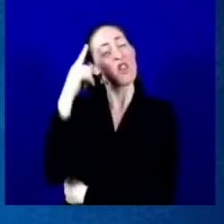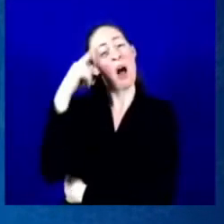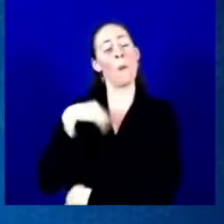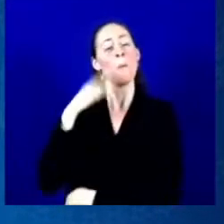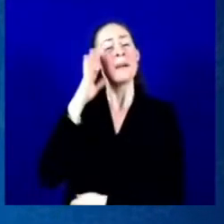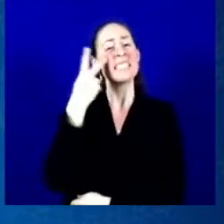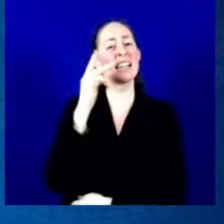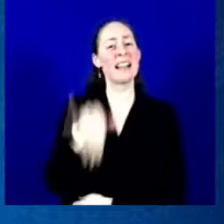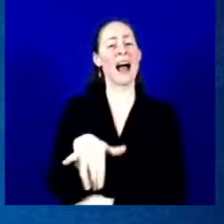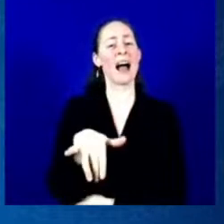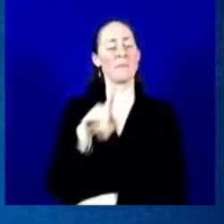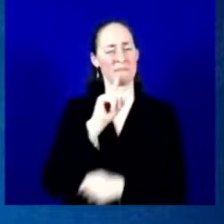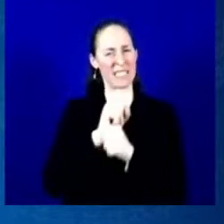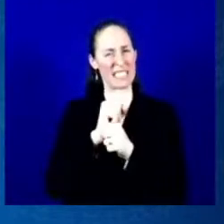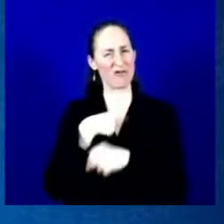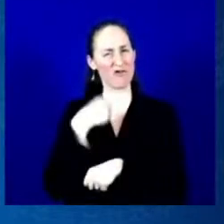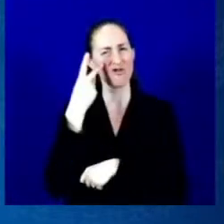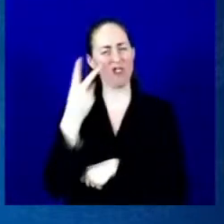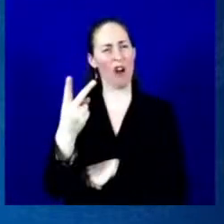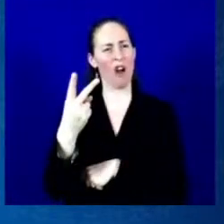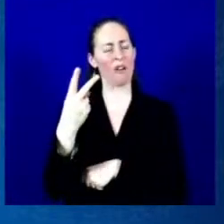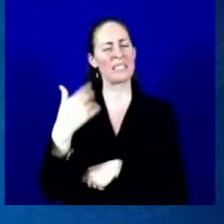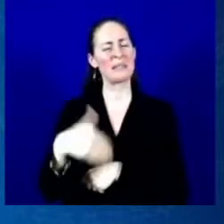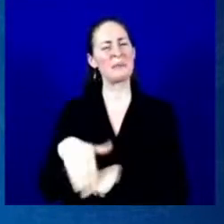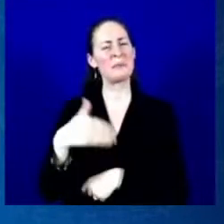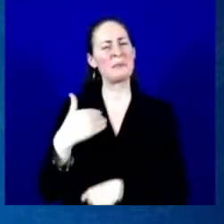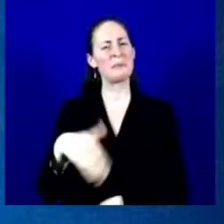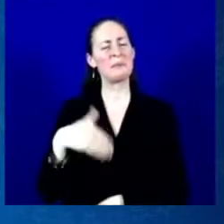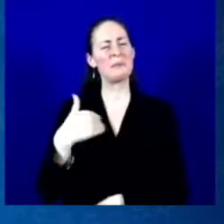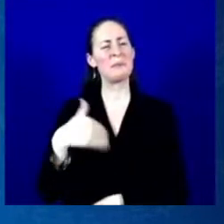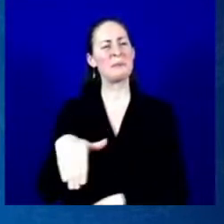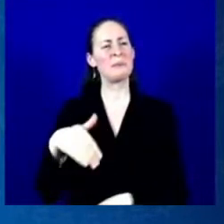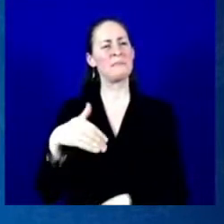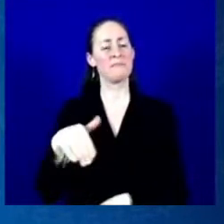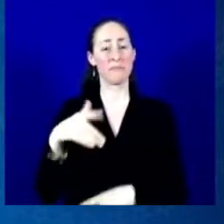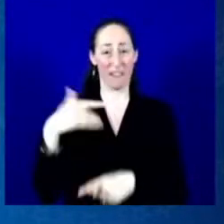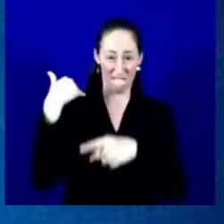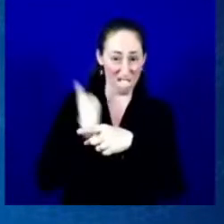And all of this is through no fault of their own.